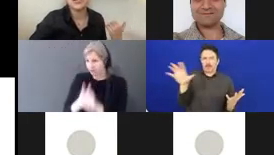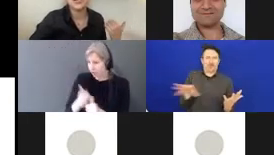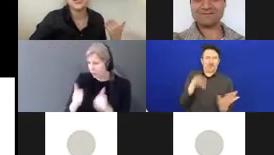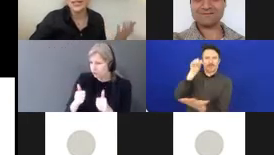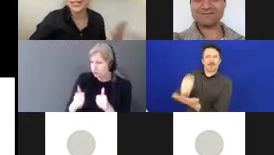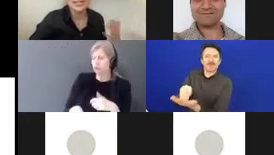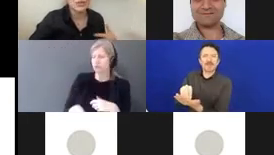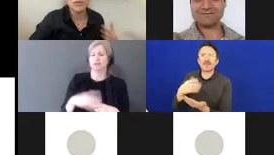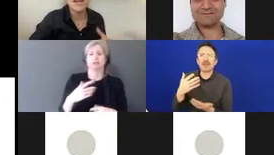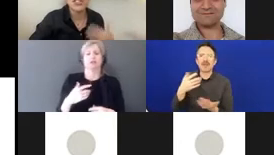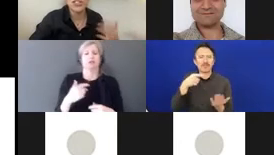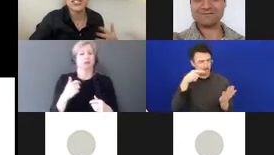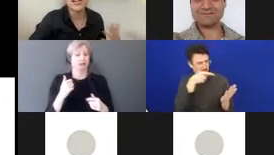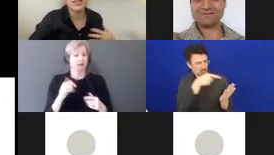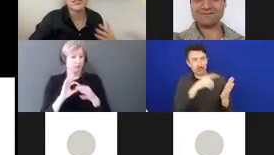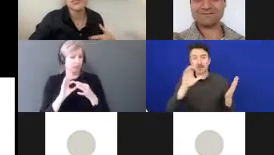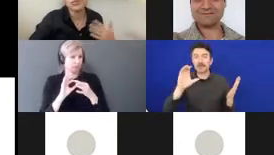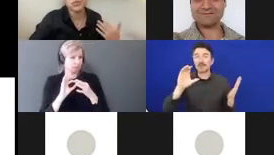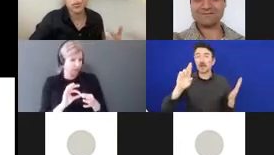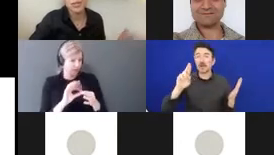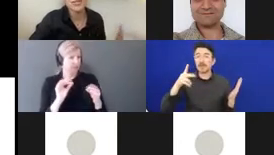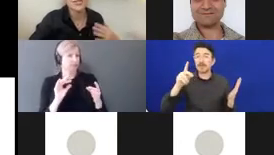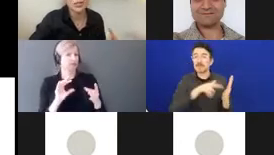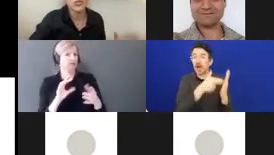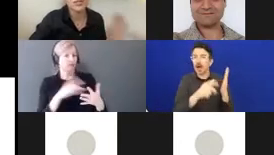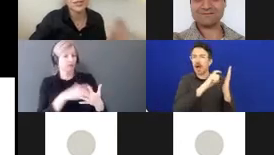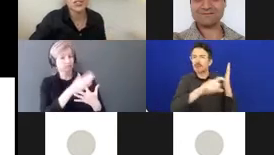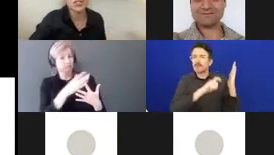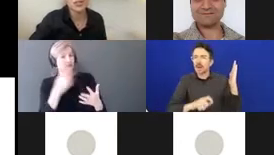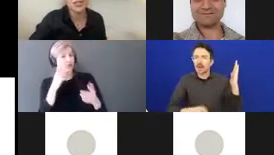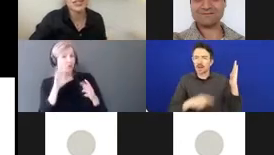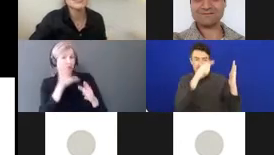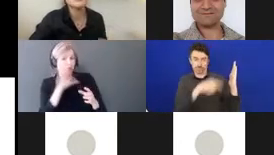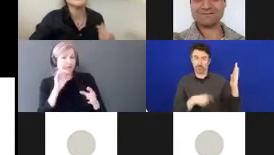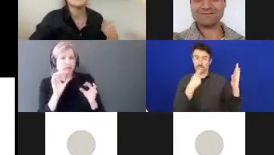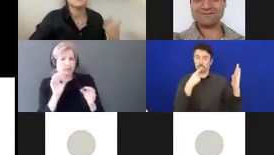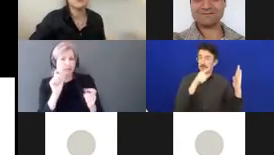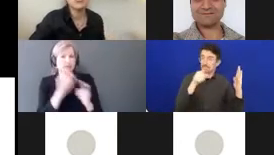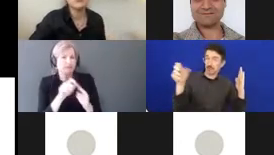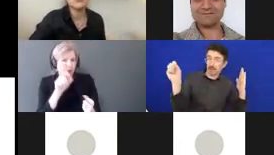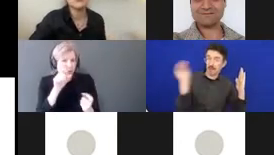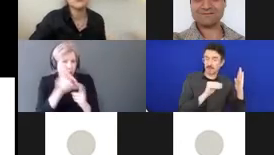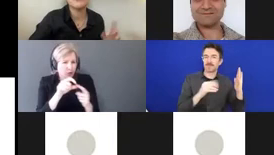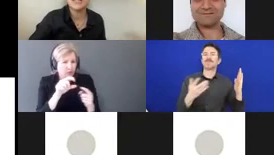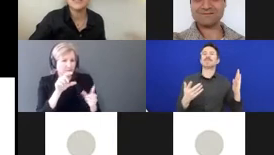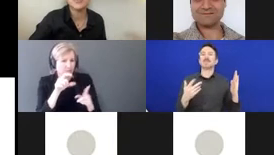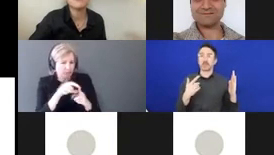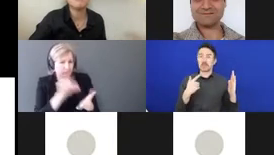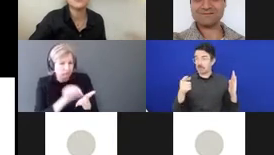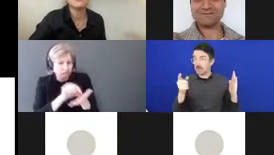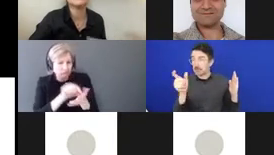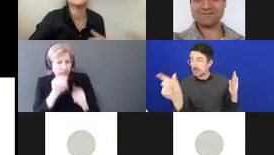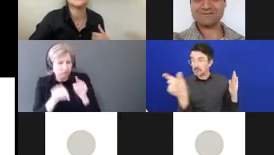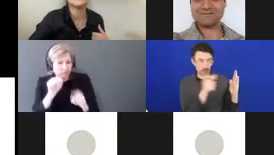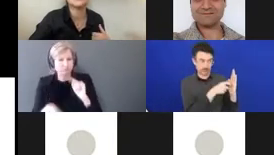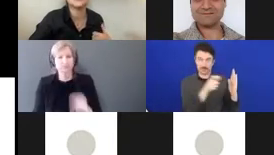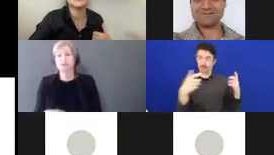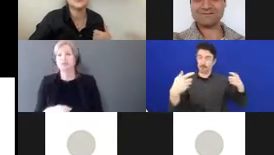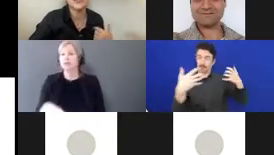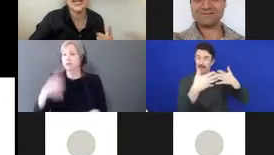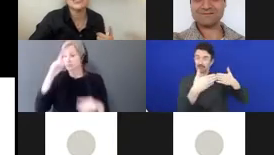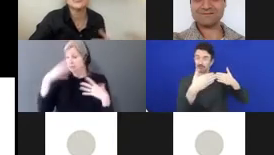were related, that were mentioned through the words and keywords generated. Also through a mental health model that